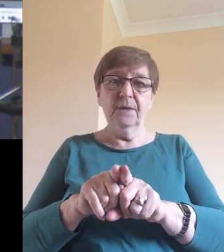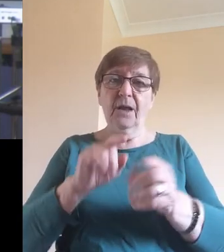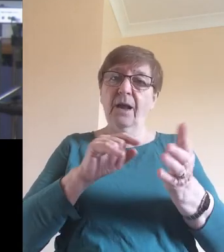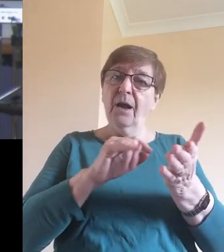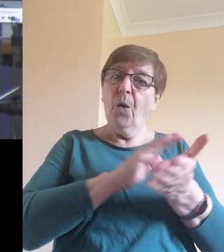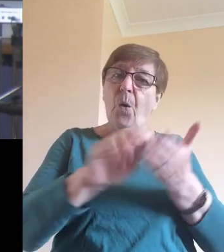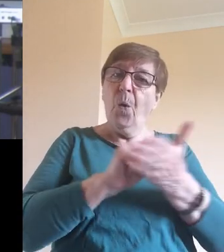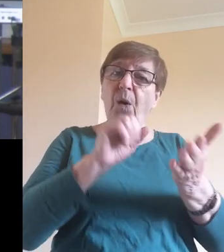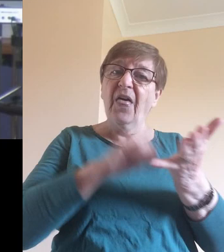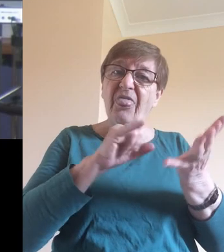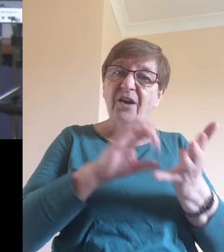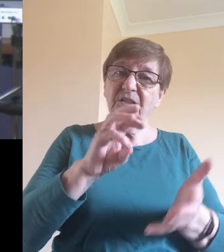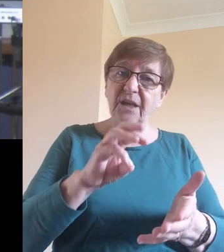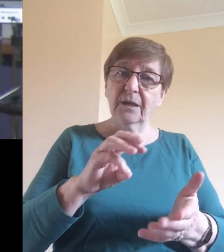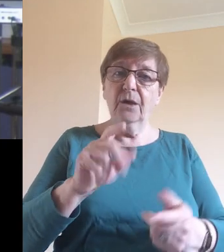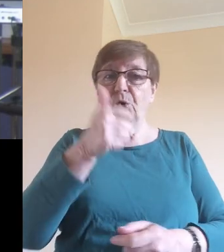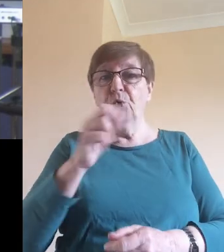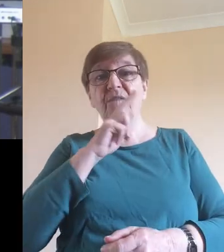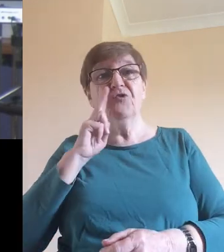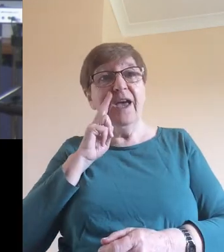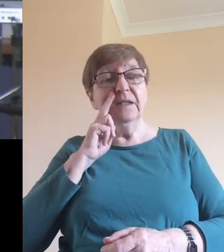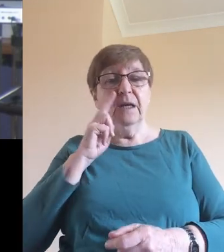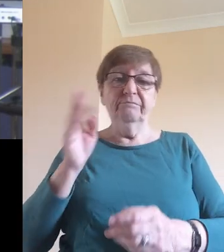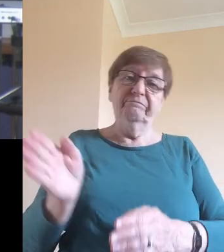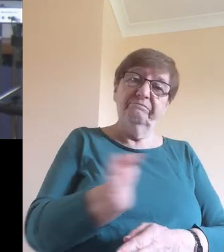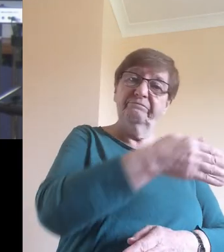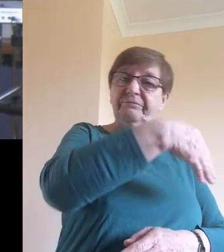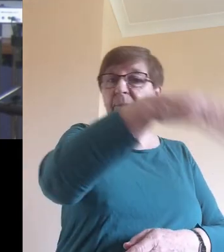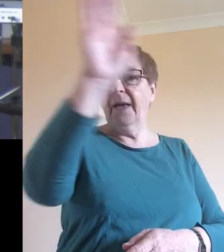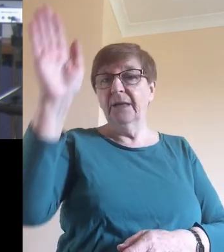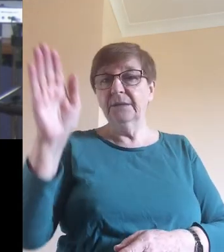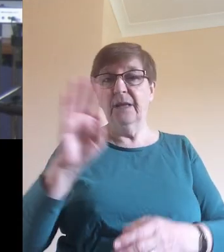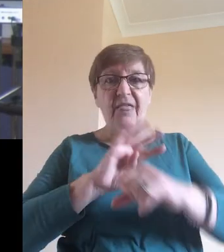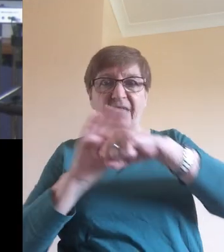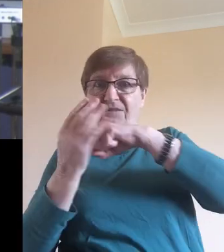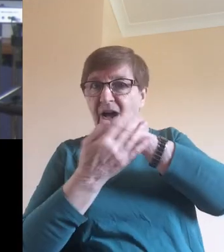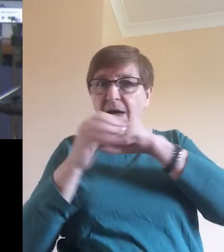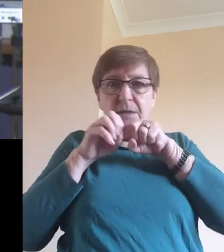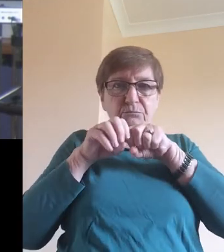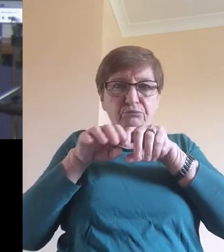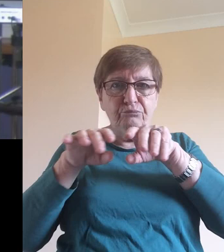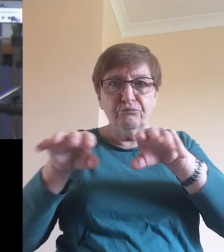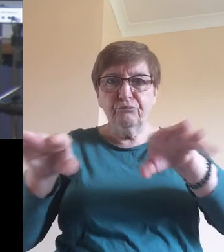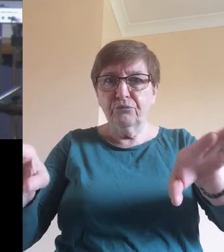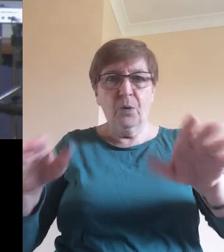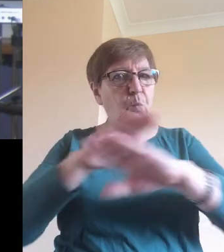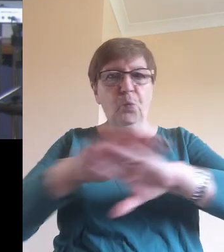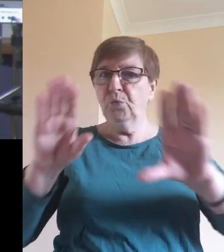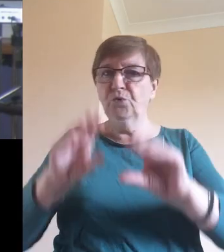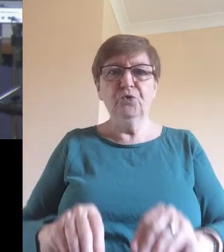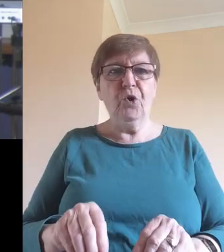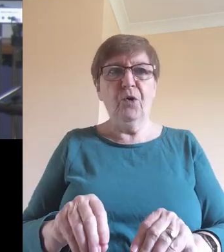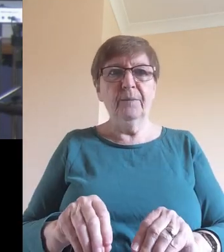Thursday, Good Friday, the days came and went. The virus pressed on, it just would not relent.